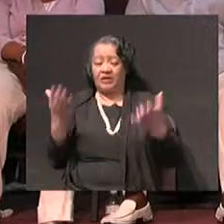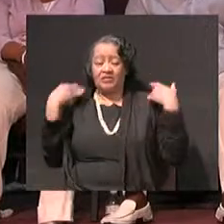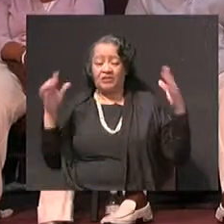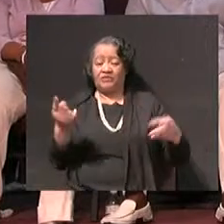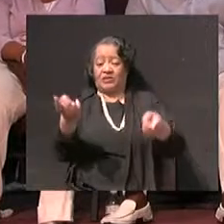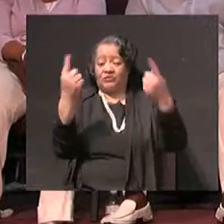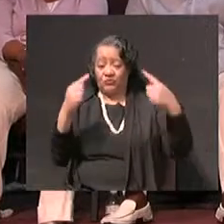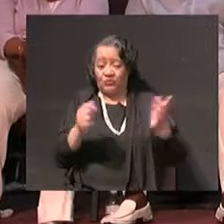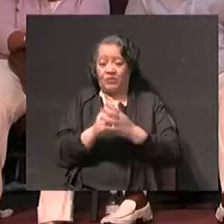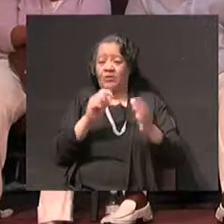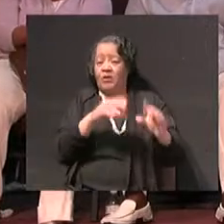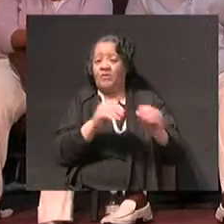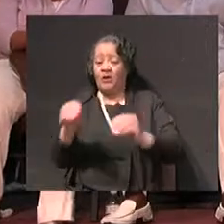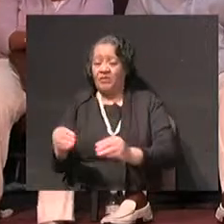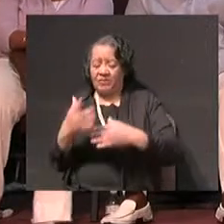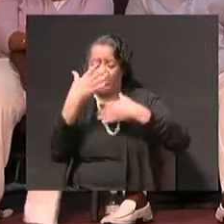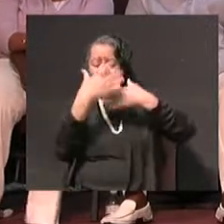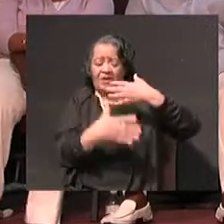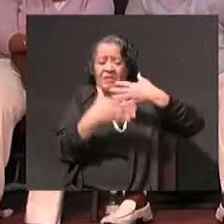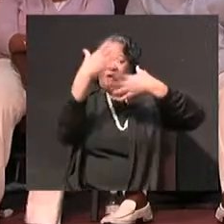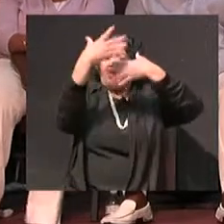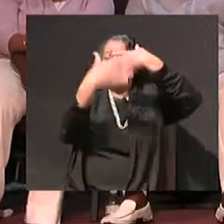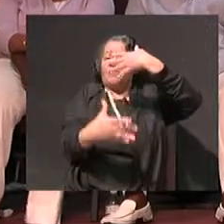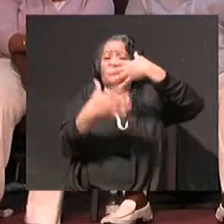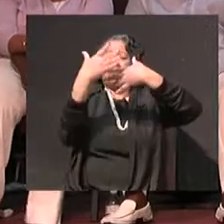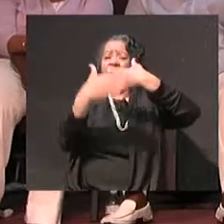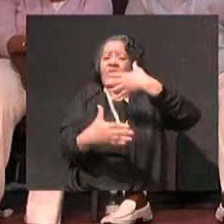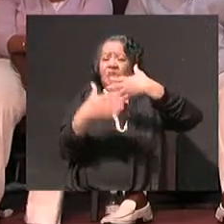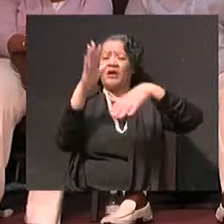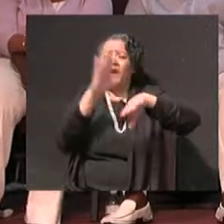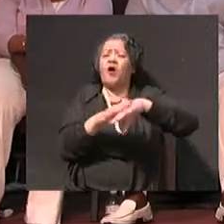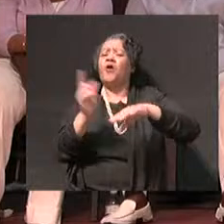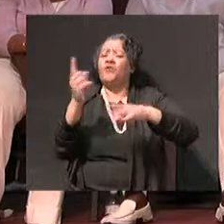but if you put the blood of the lamb on the doorpost,